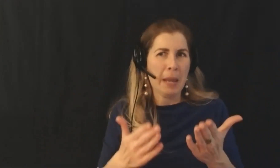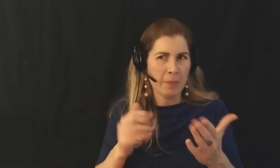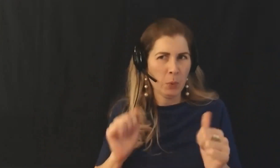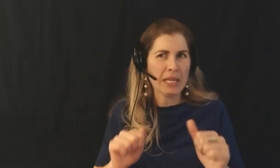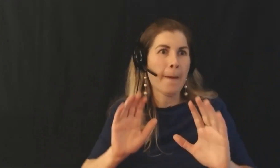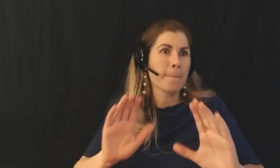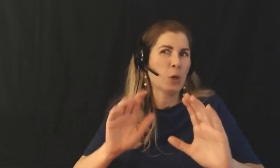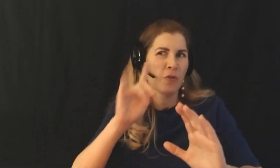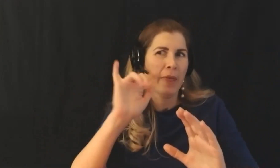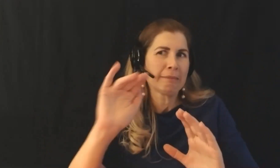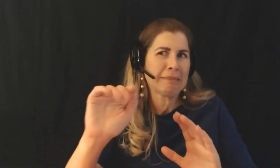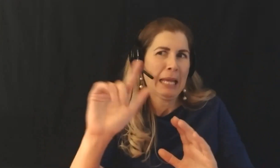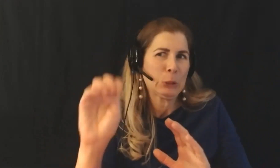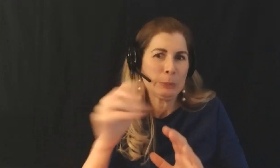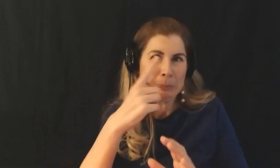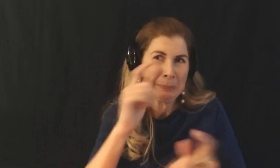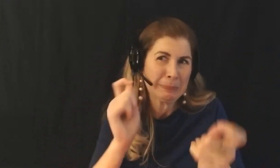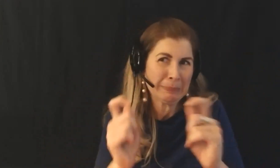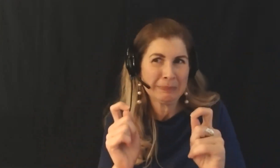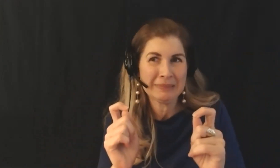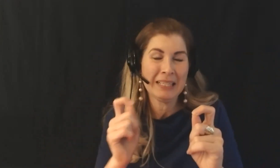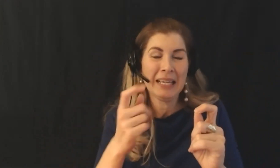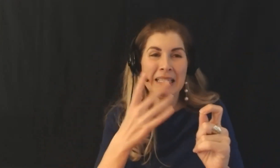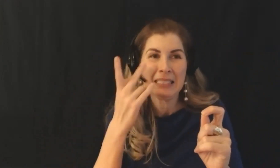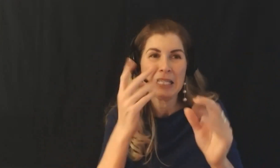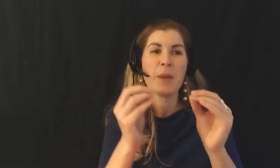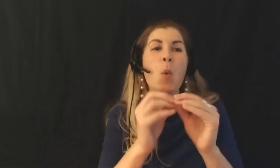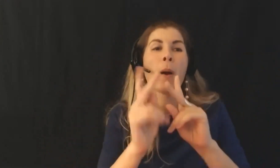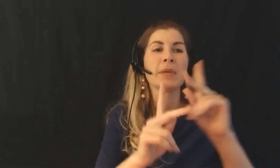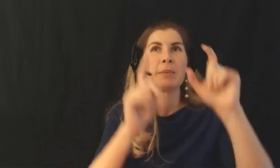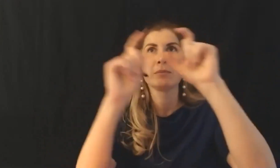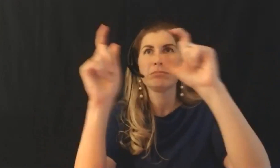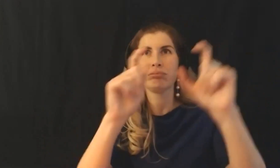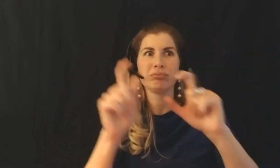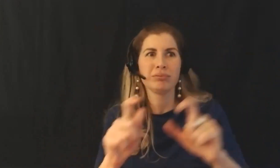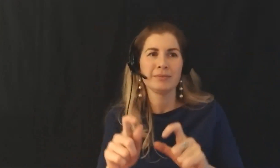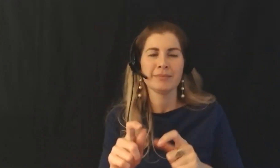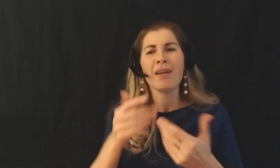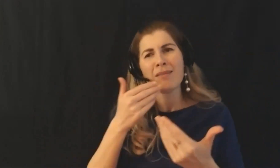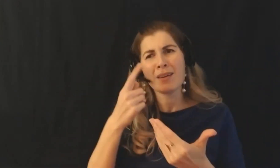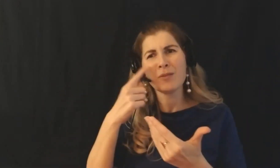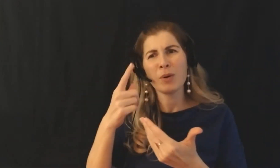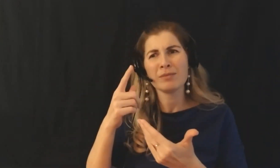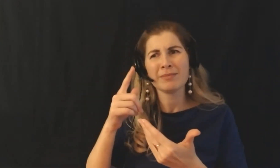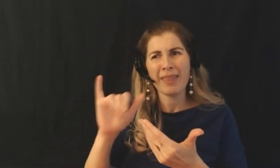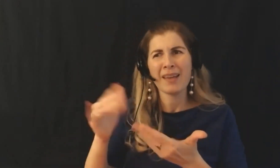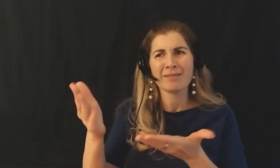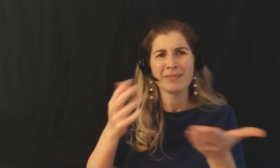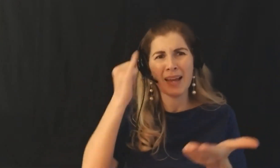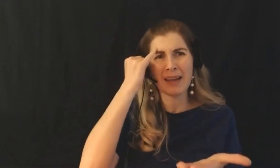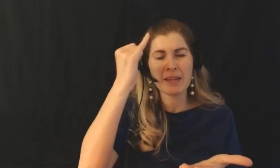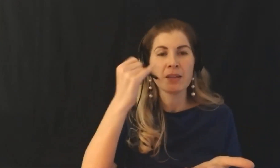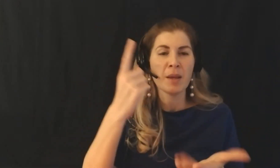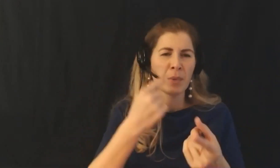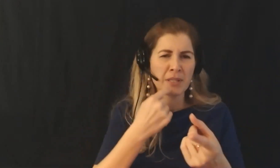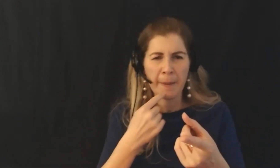be great to have a lot of people on one screen. Thank you for bringing that up. And somebody actually said something